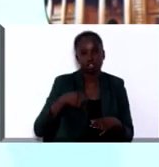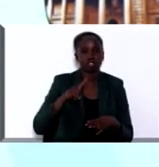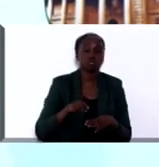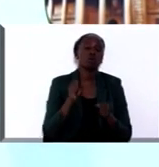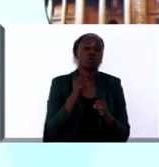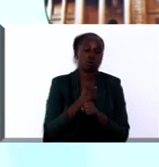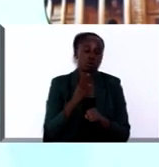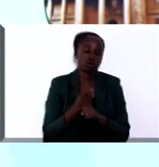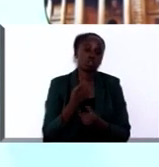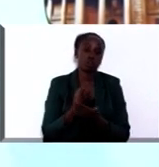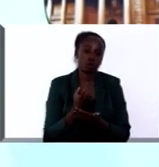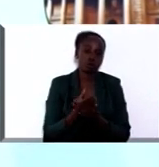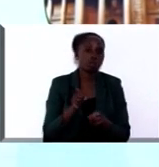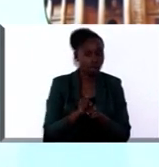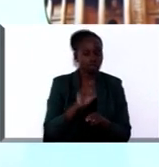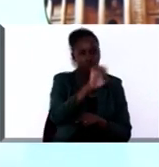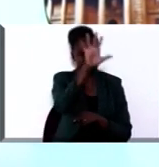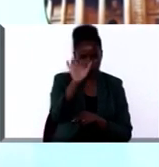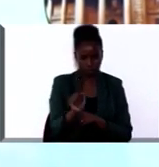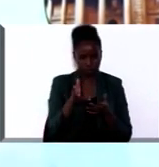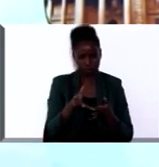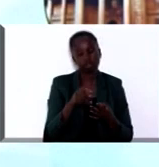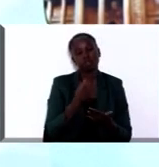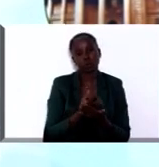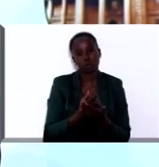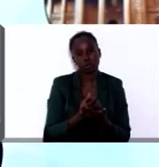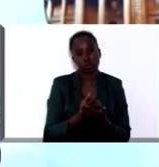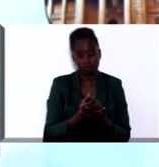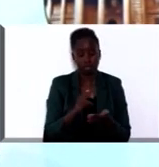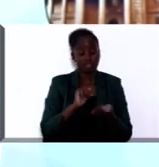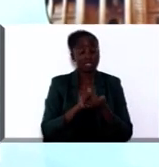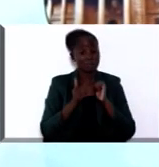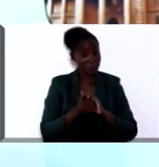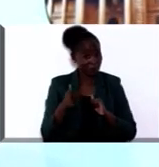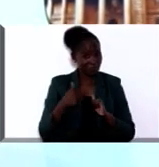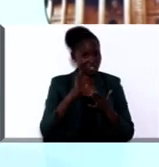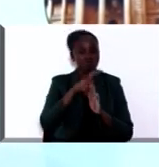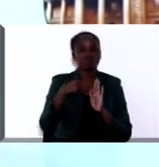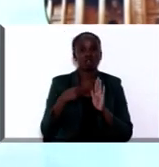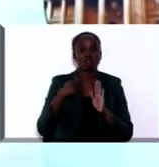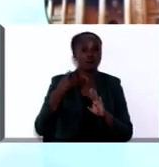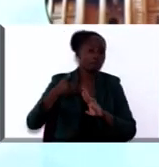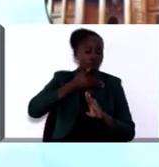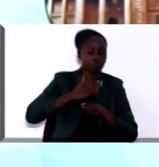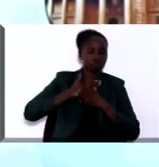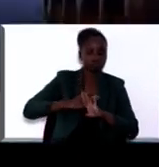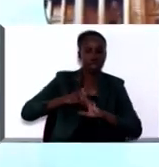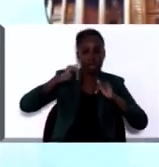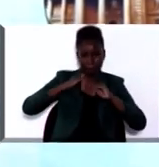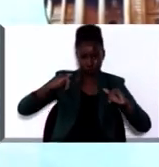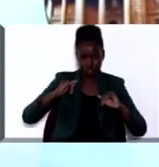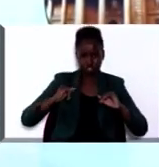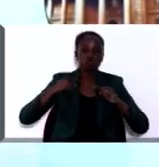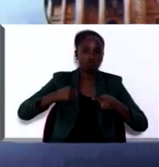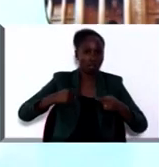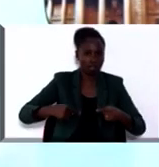and indeed the South African economy. Sport has also played a role during the anti-apartheid struggle, and